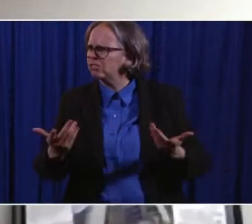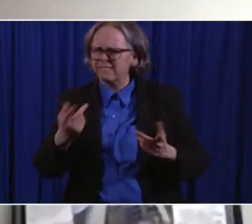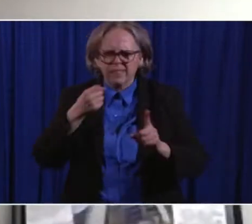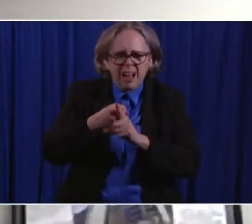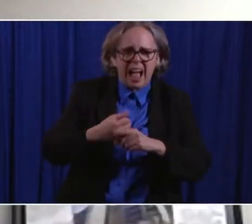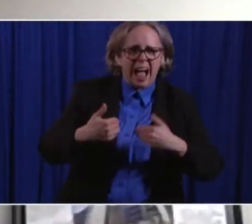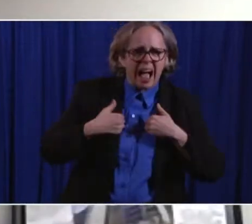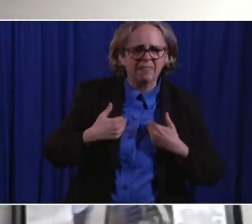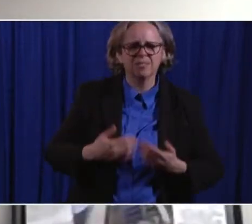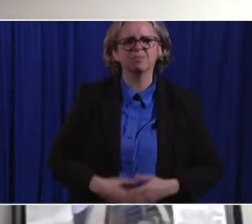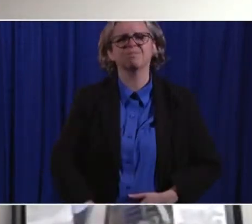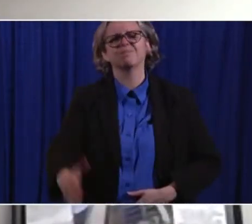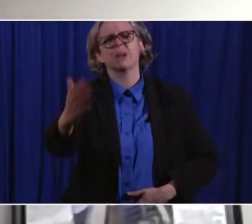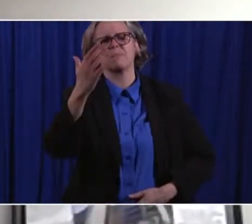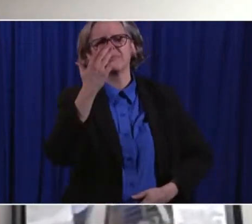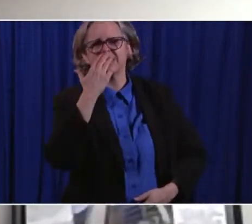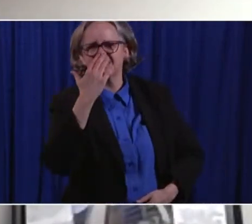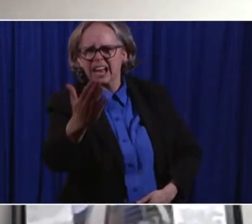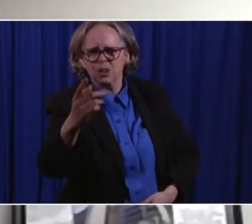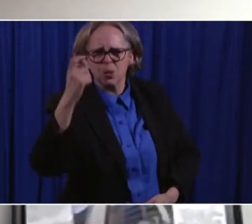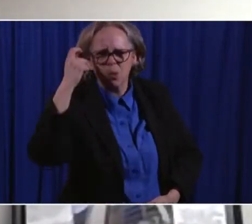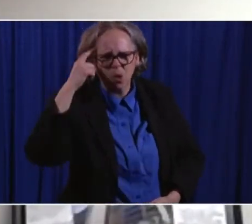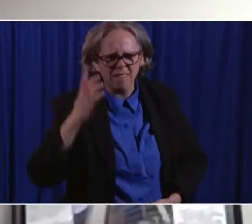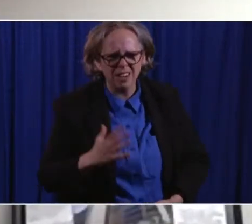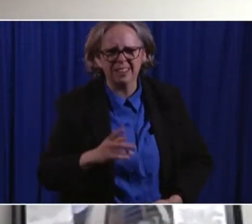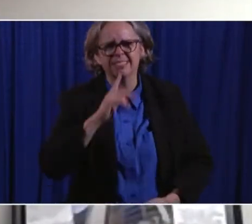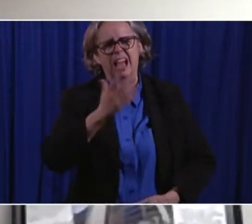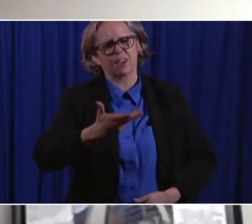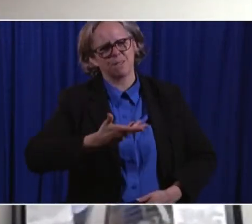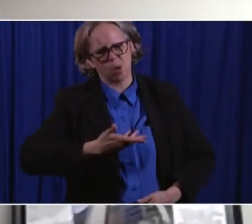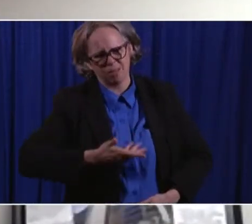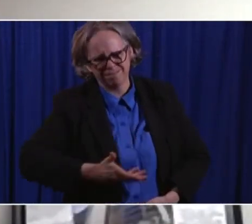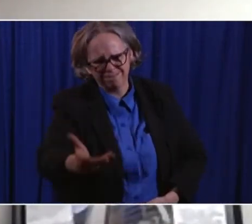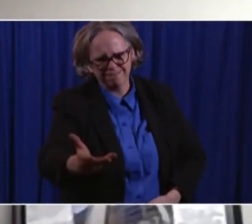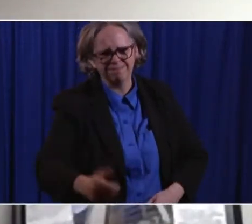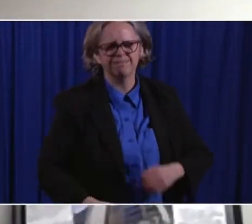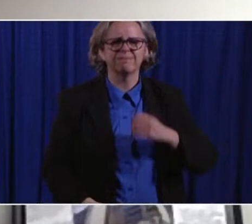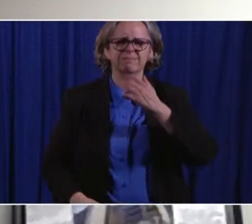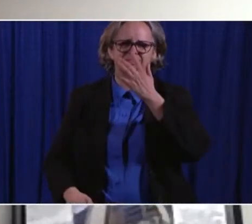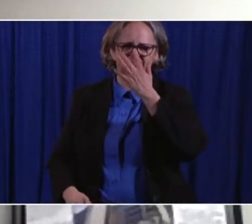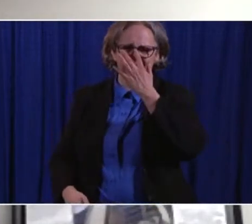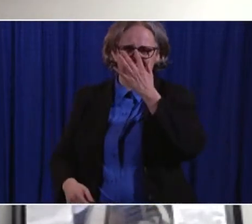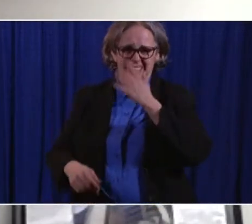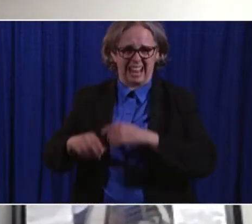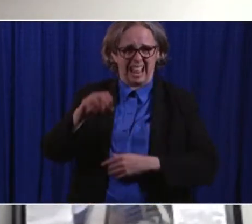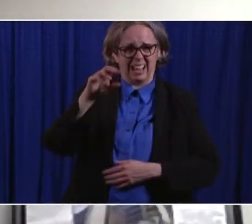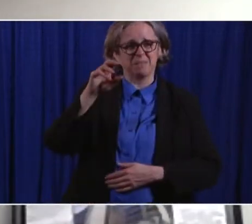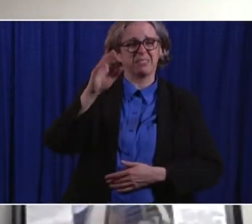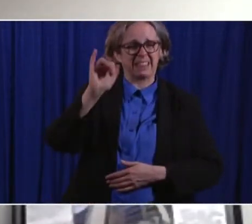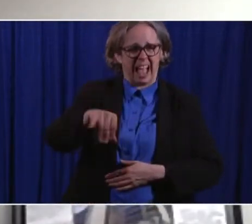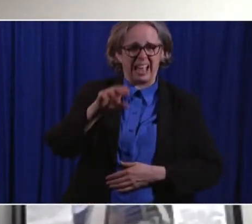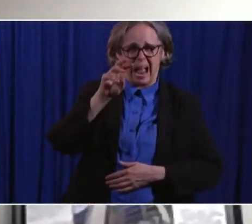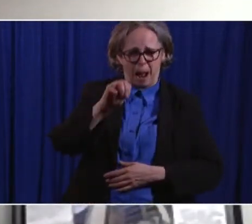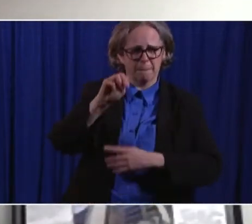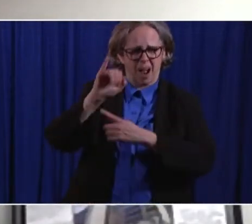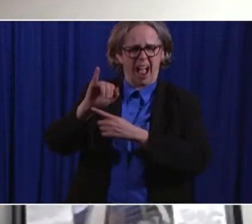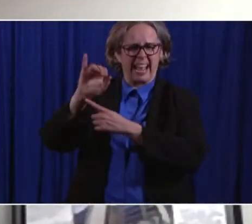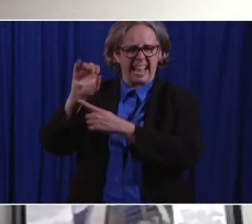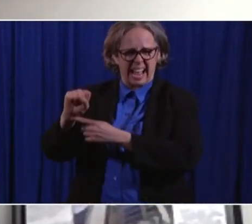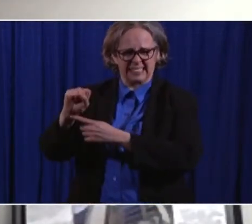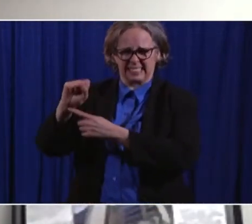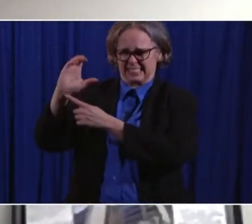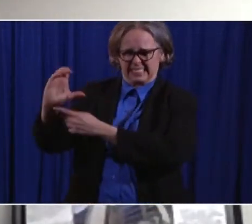Thank you, Governor, for the introduction and having me here today. MISC, also known as multi-system inflammatory syndrome